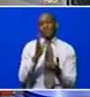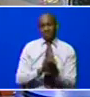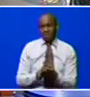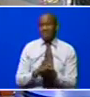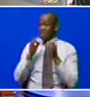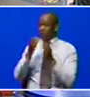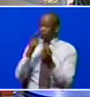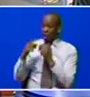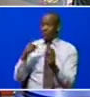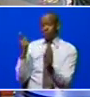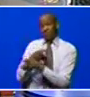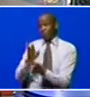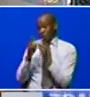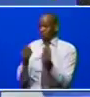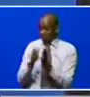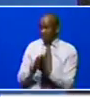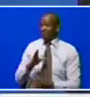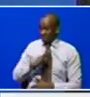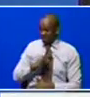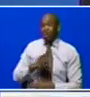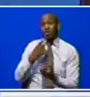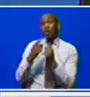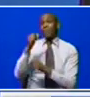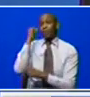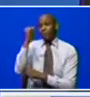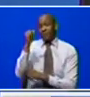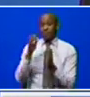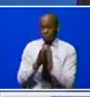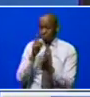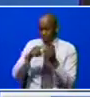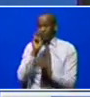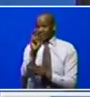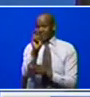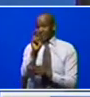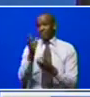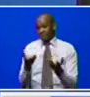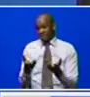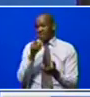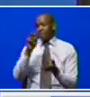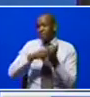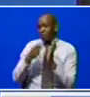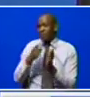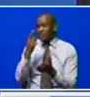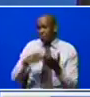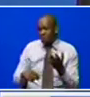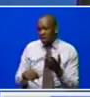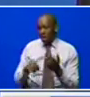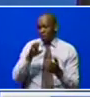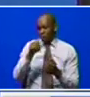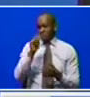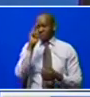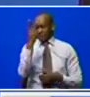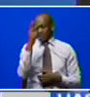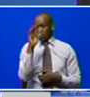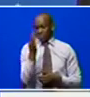about alternative, fine. Let's talk about the politics of it and the numbers that we're seeing. What does it say that you know, from the second to the